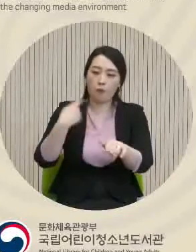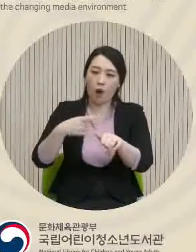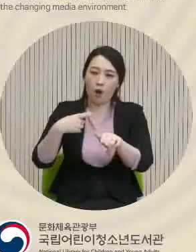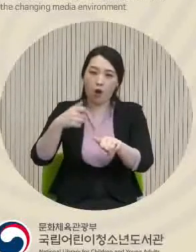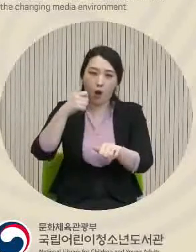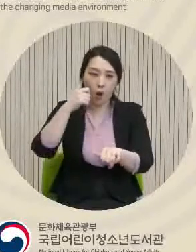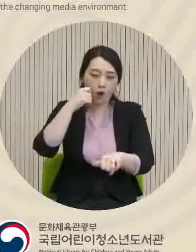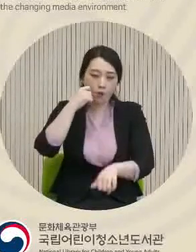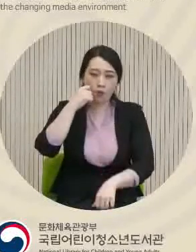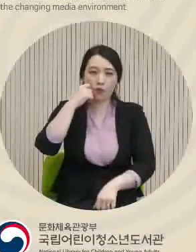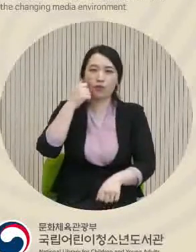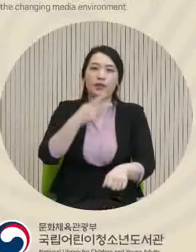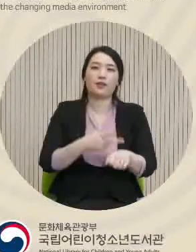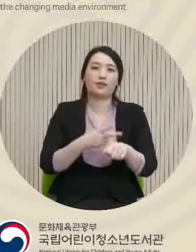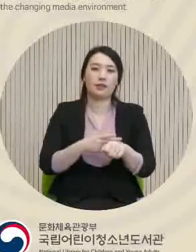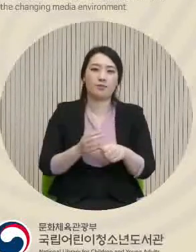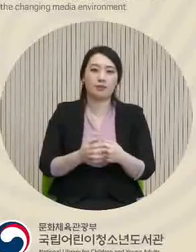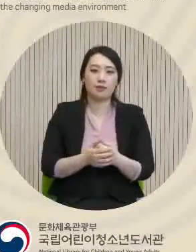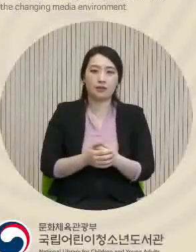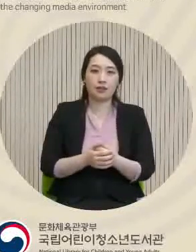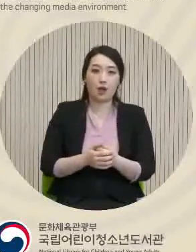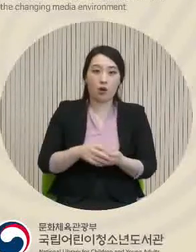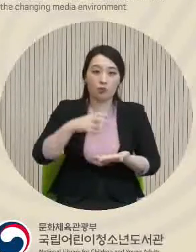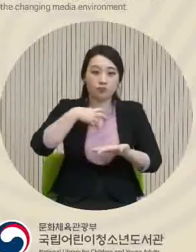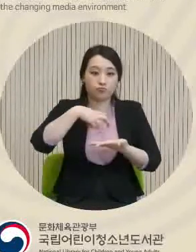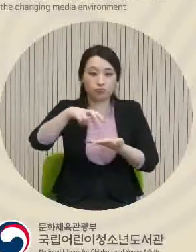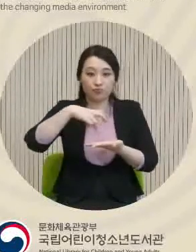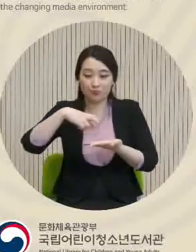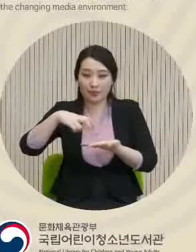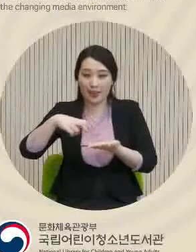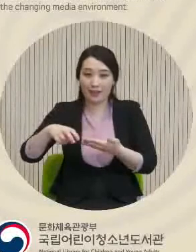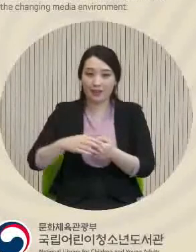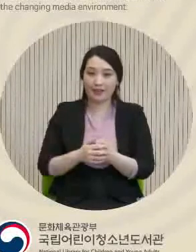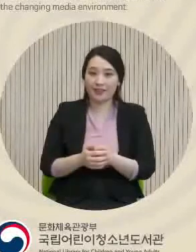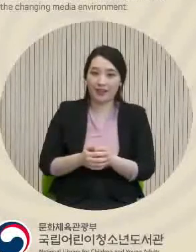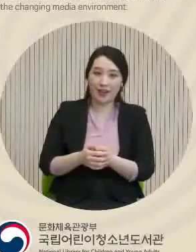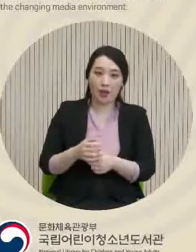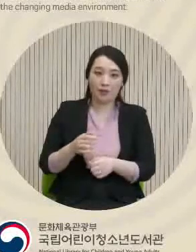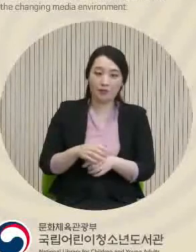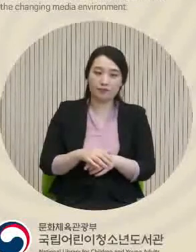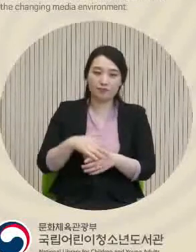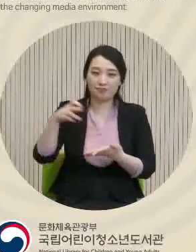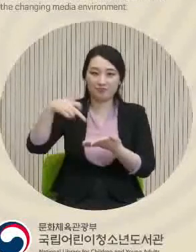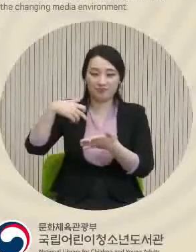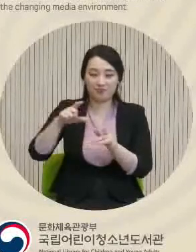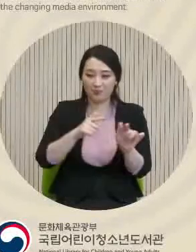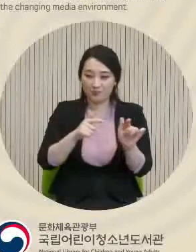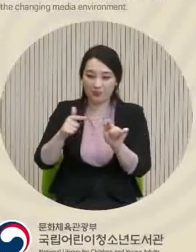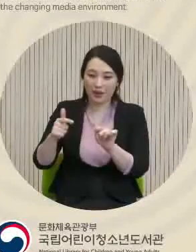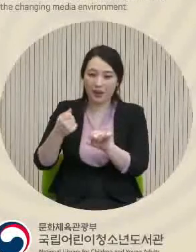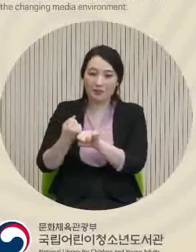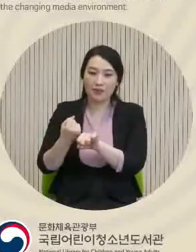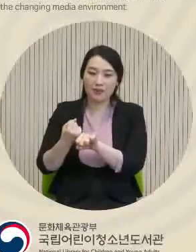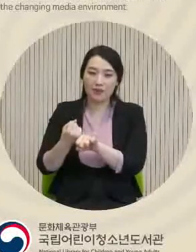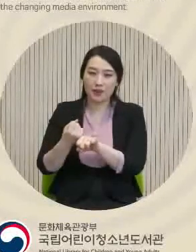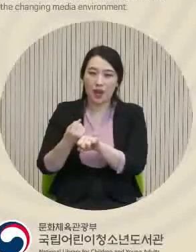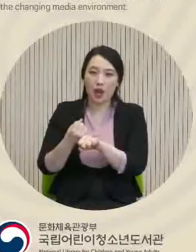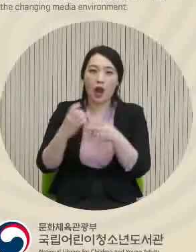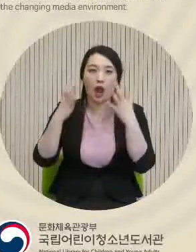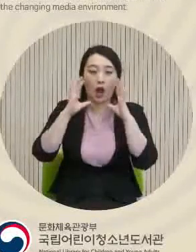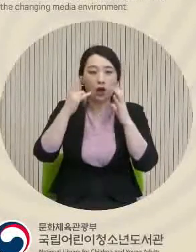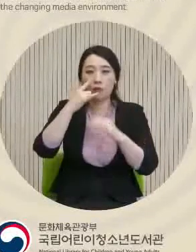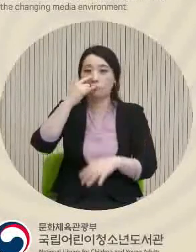this program because we cannot meet the children in person. So we created